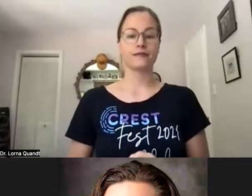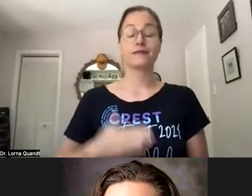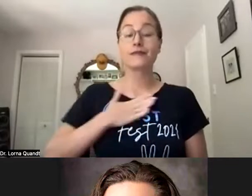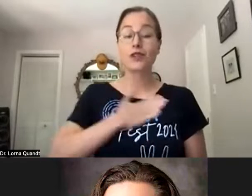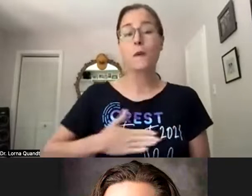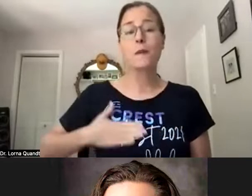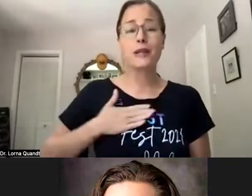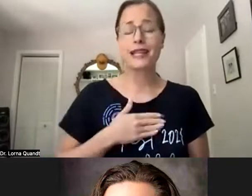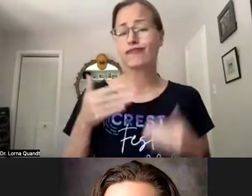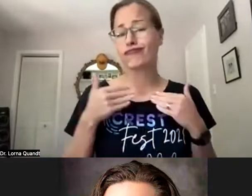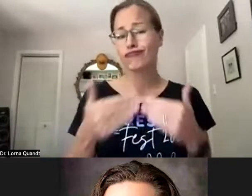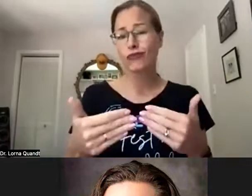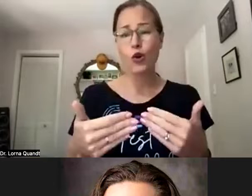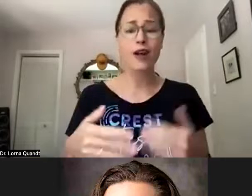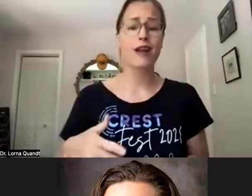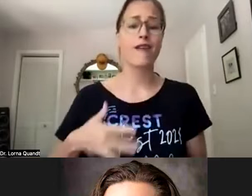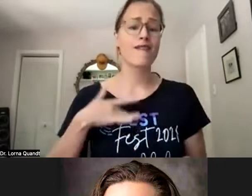with technology.